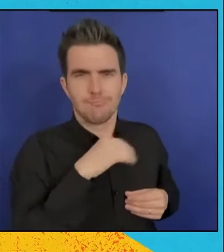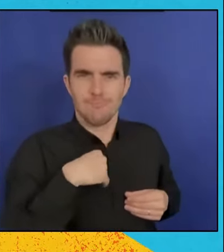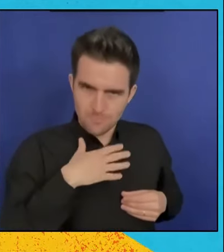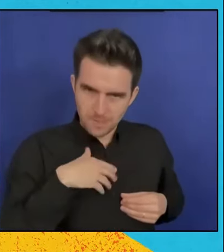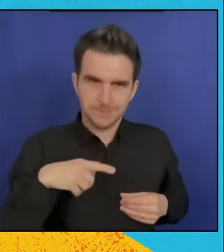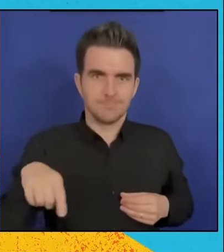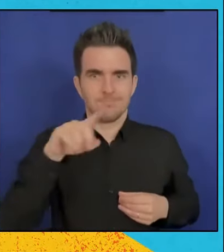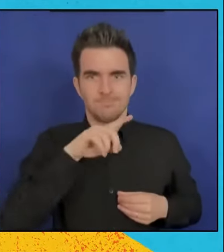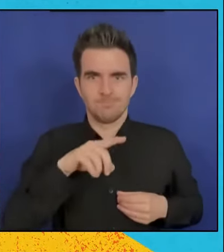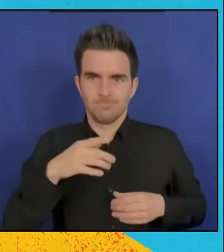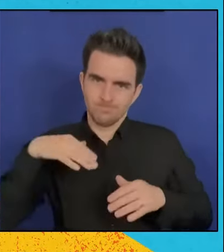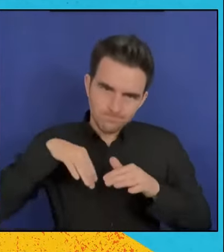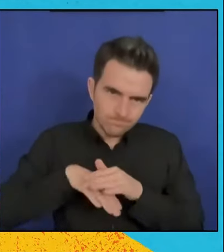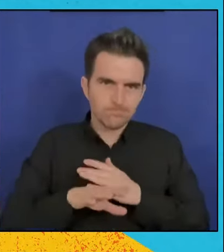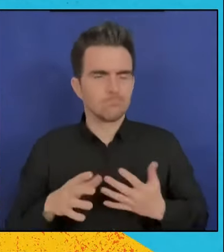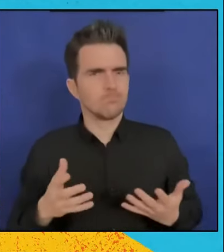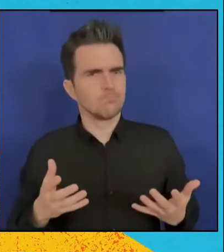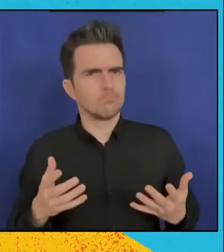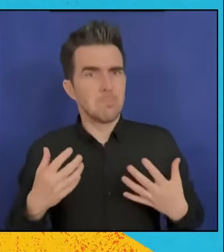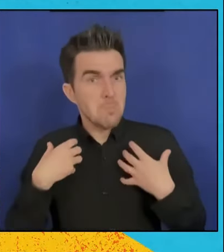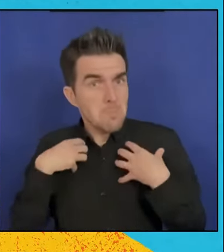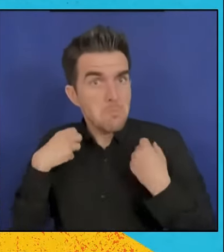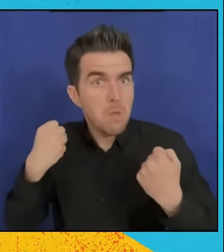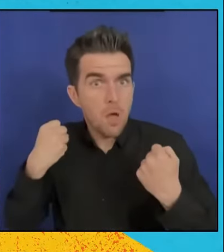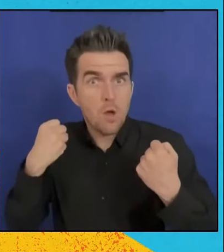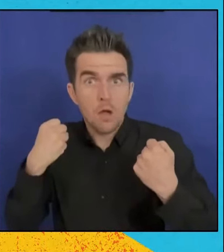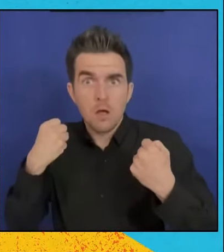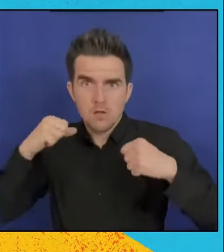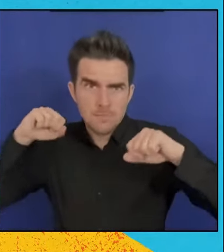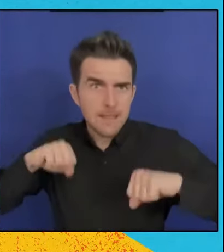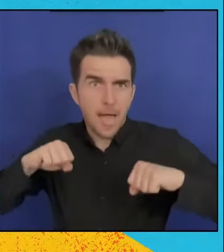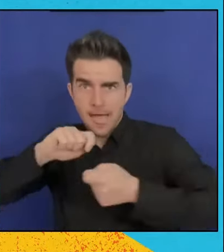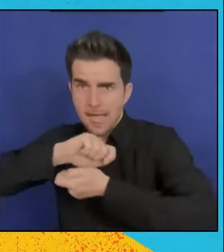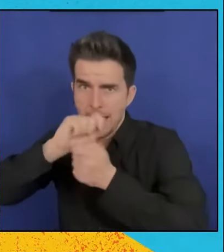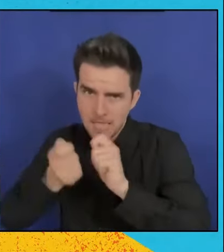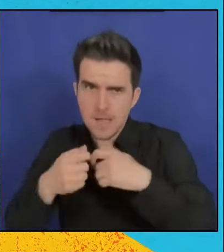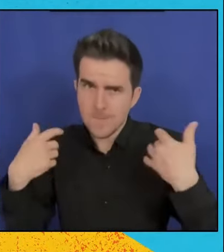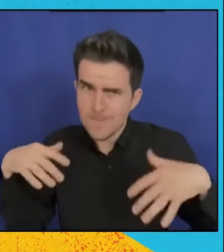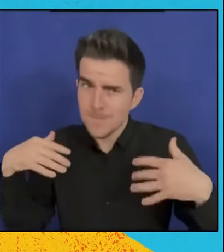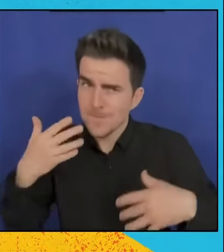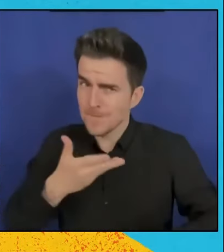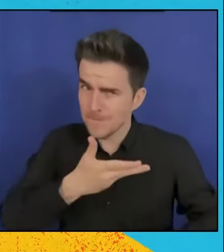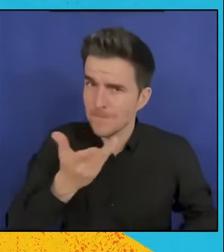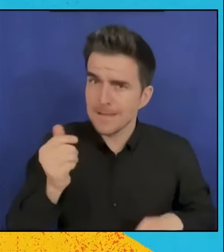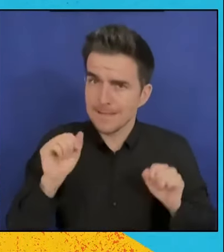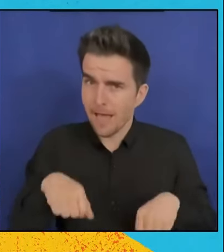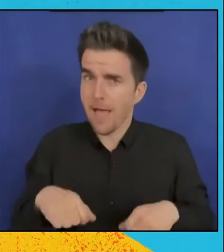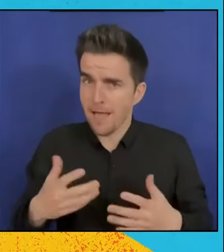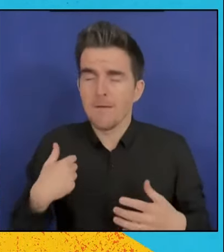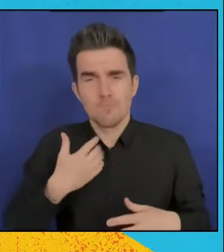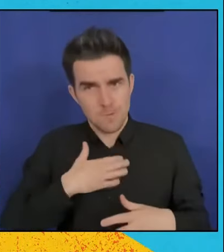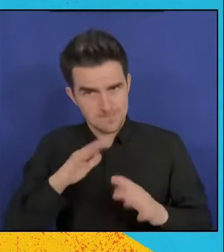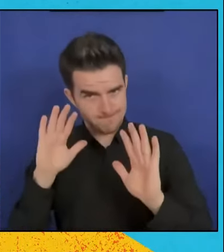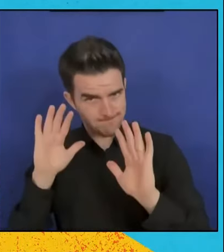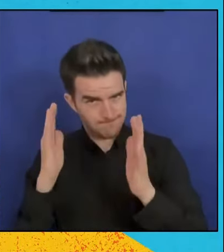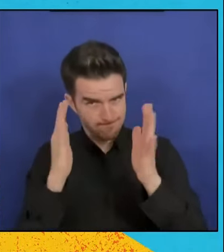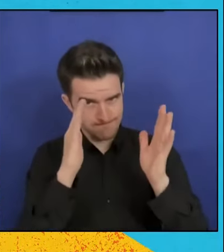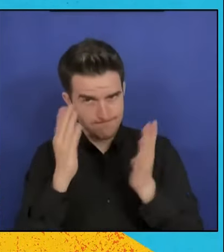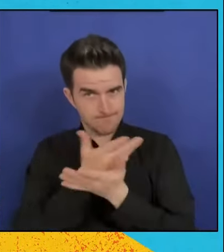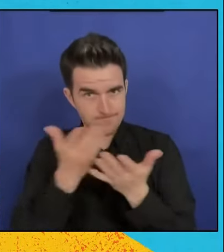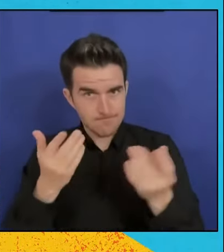come and who have made time to make this youth forum come alive in the United Nations. And as Sherwin said, oddly enough,